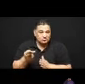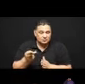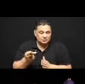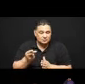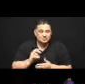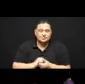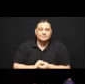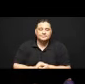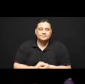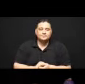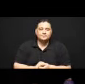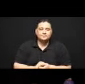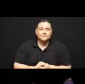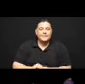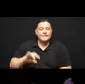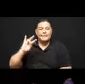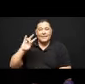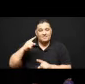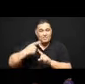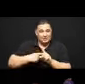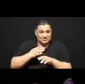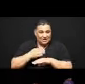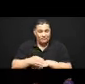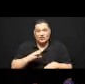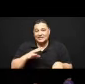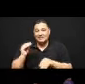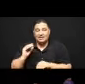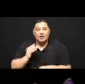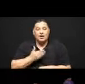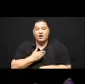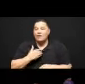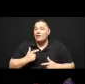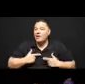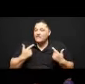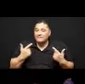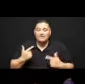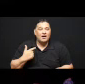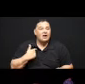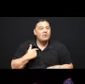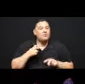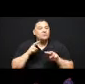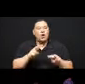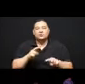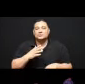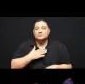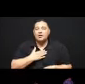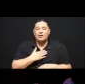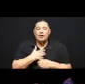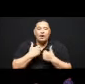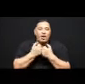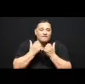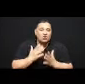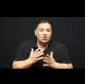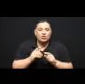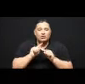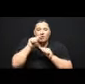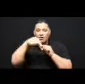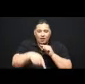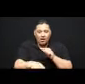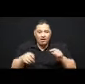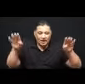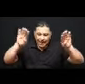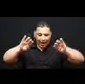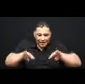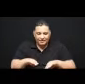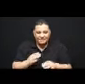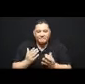7 months after leaving our life, I watched my lover ascend a canyon of fiery aspens. Hovering